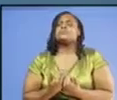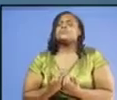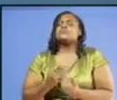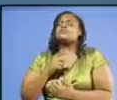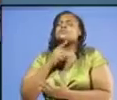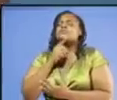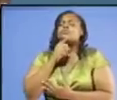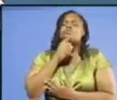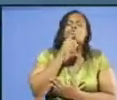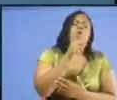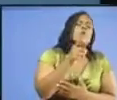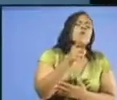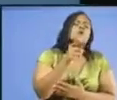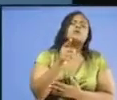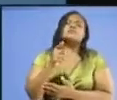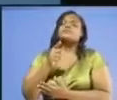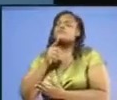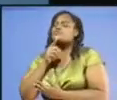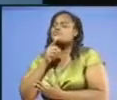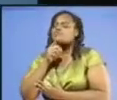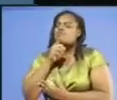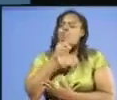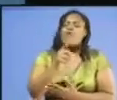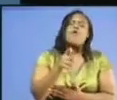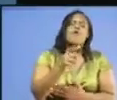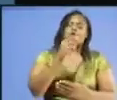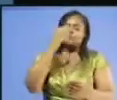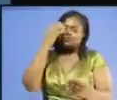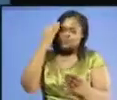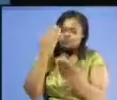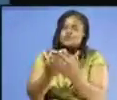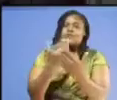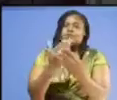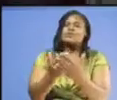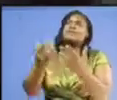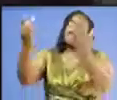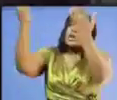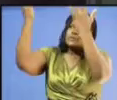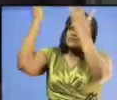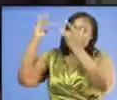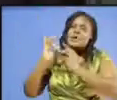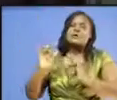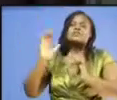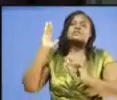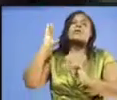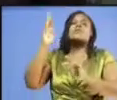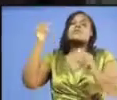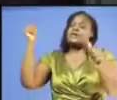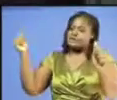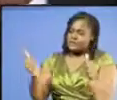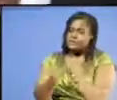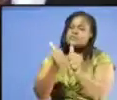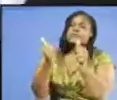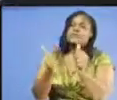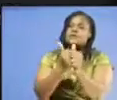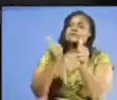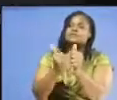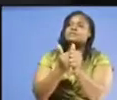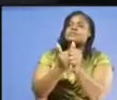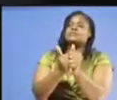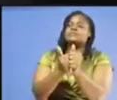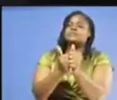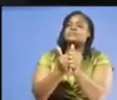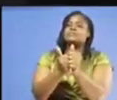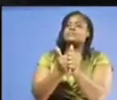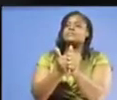surely goodness and mercy will follow me. I'm going to ask my girls to help me close the